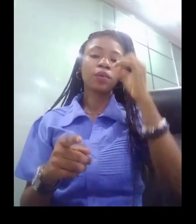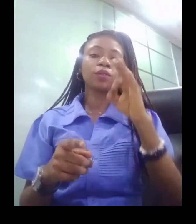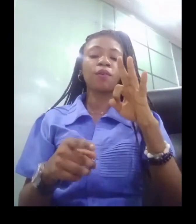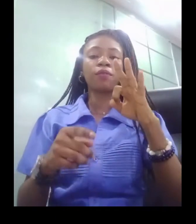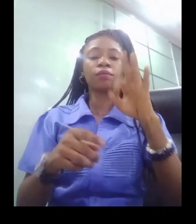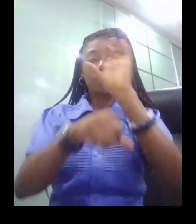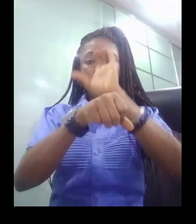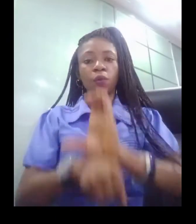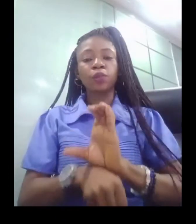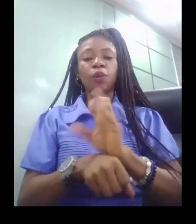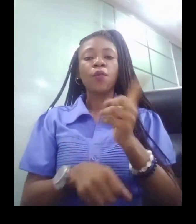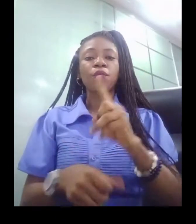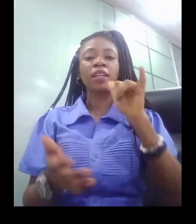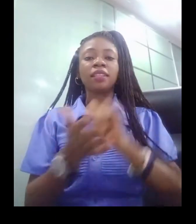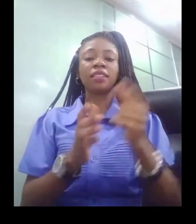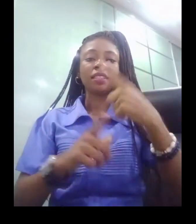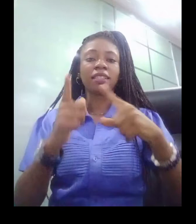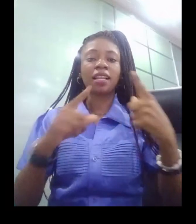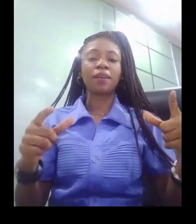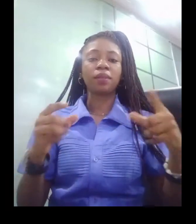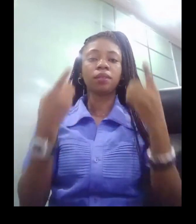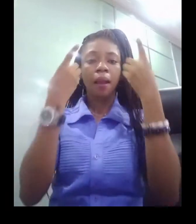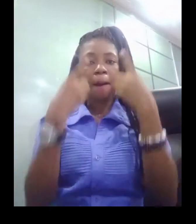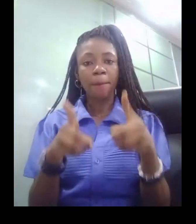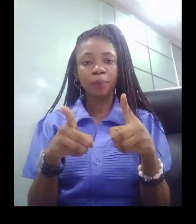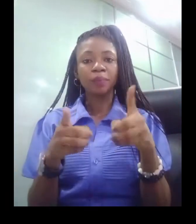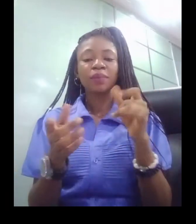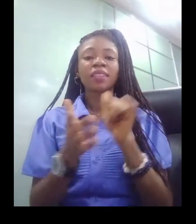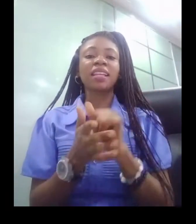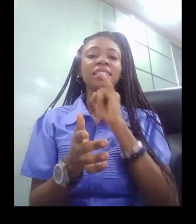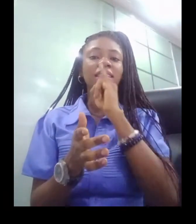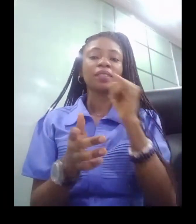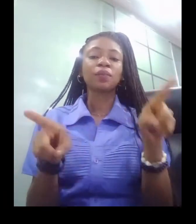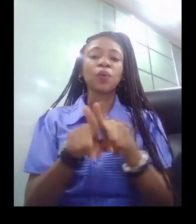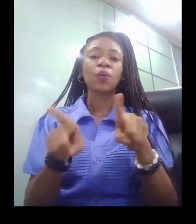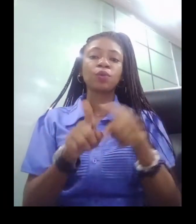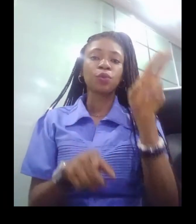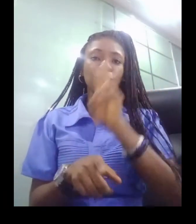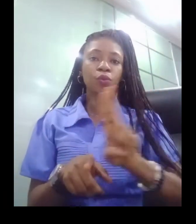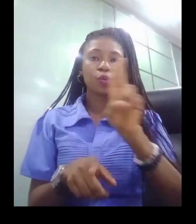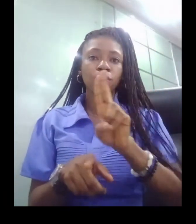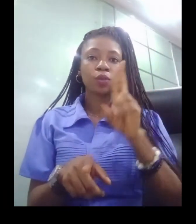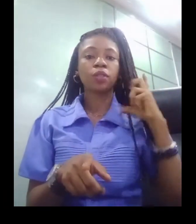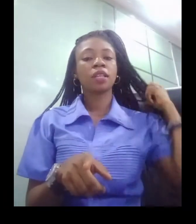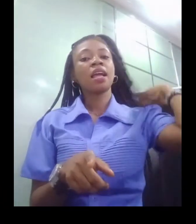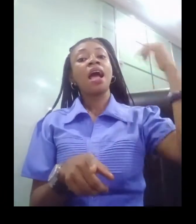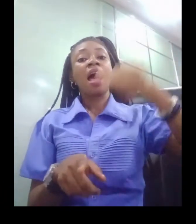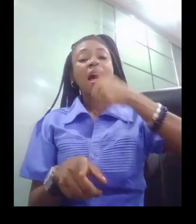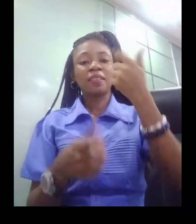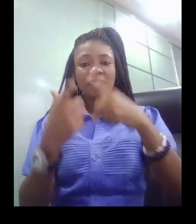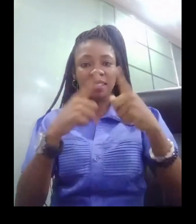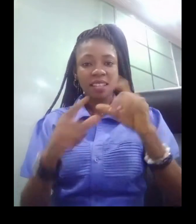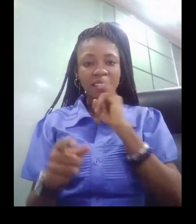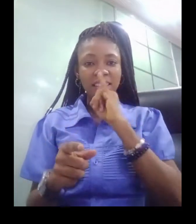this sign language exists, that is also used. Another sign